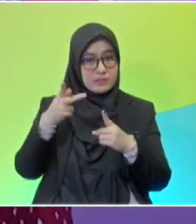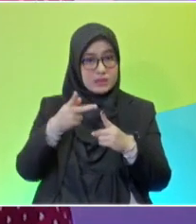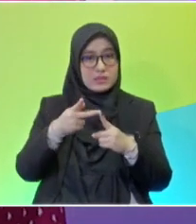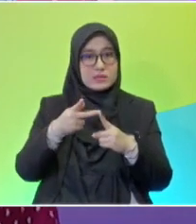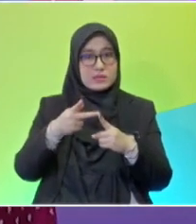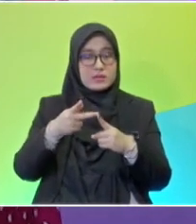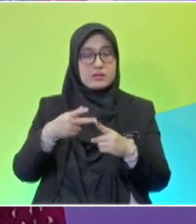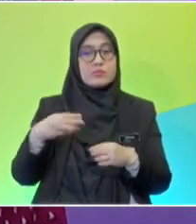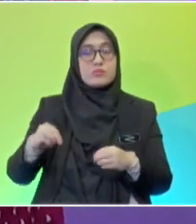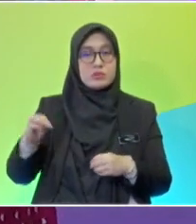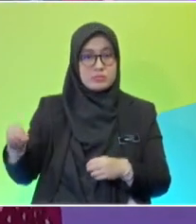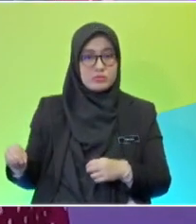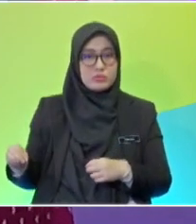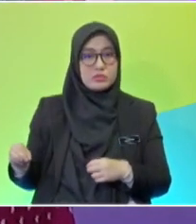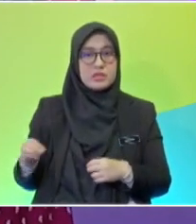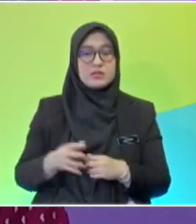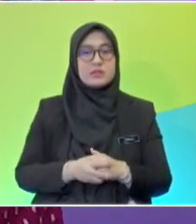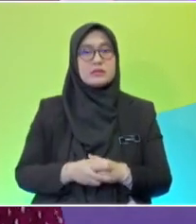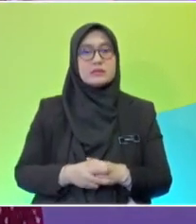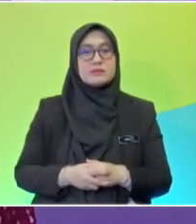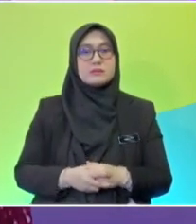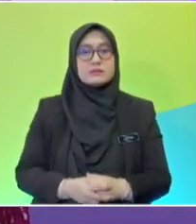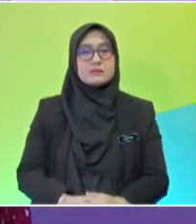back to her, and in fact you have to most probably